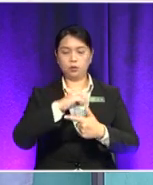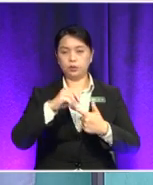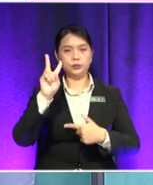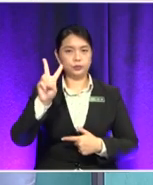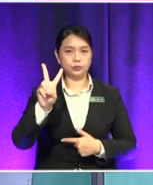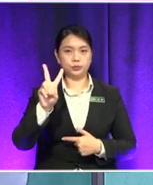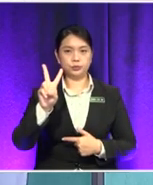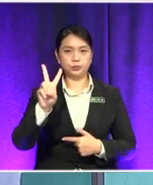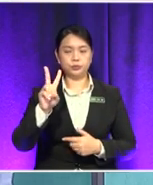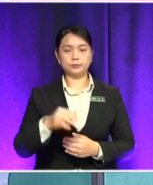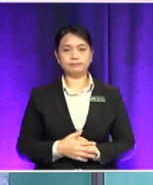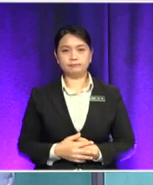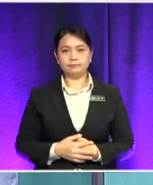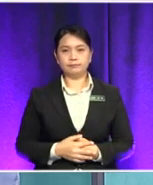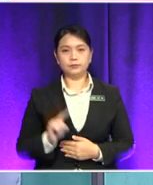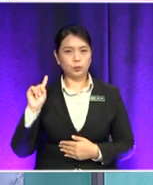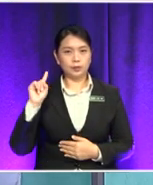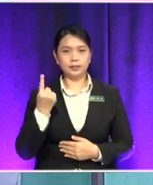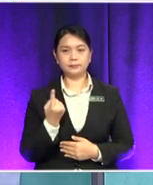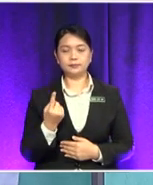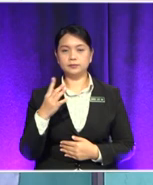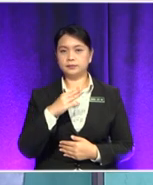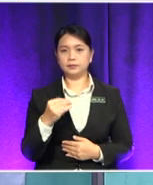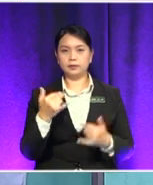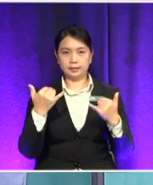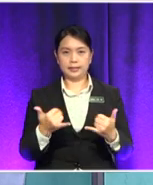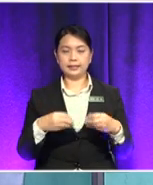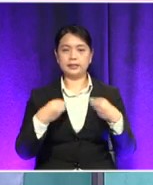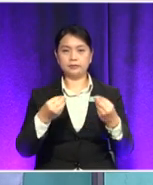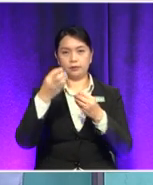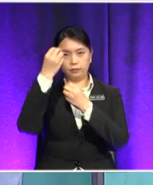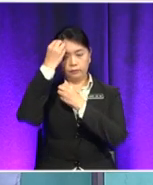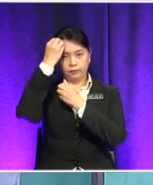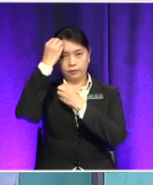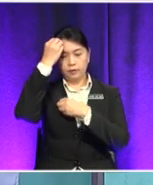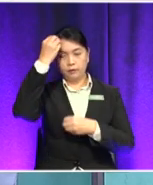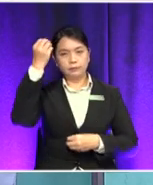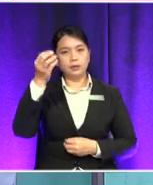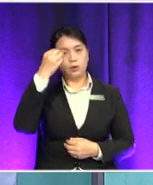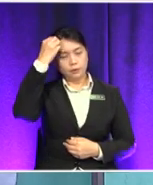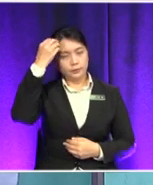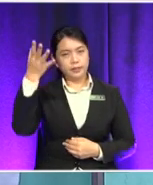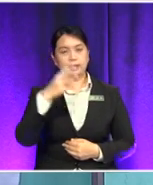Clear? Okay, then give your opinion and provide justification and example.